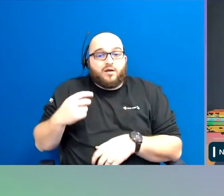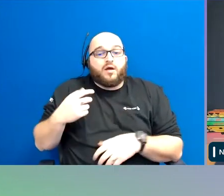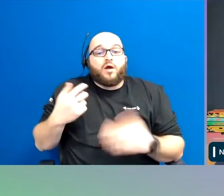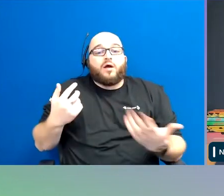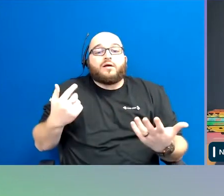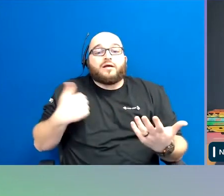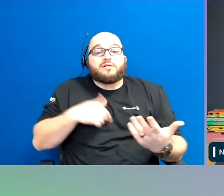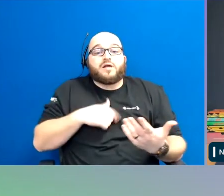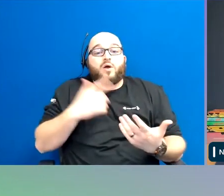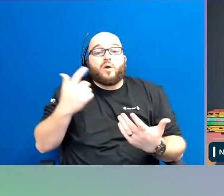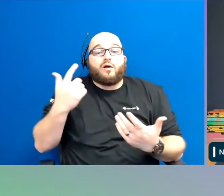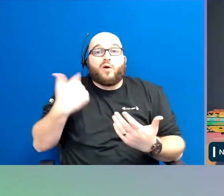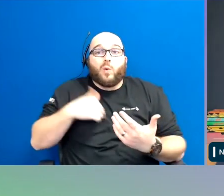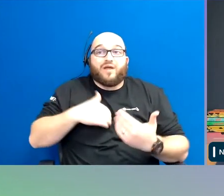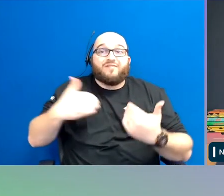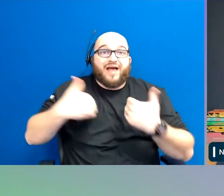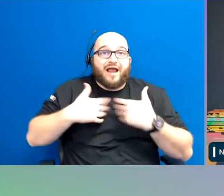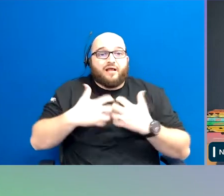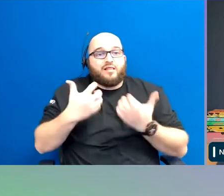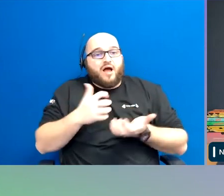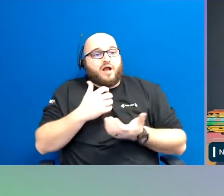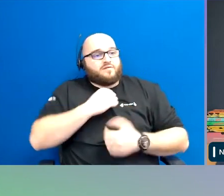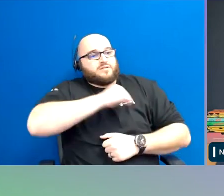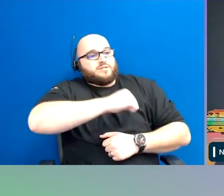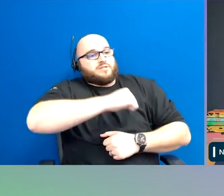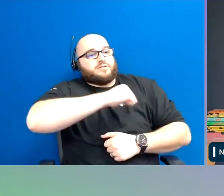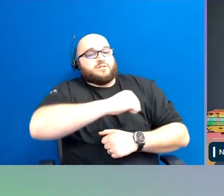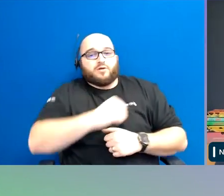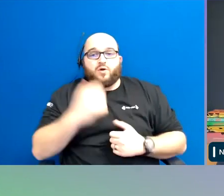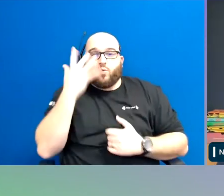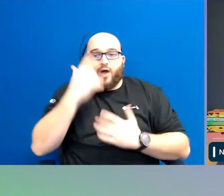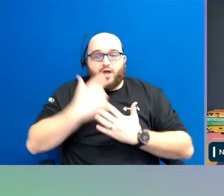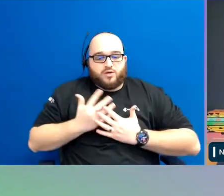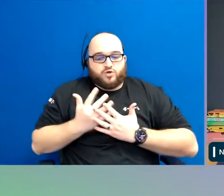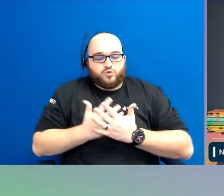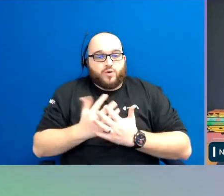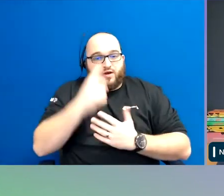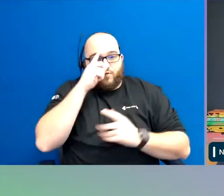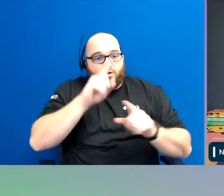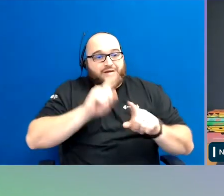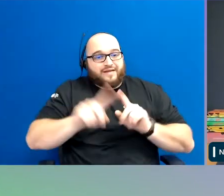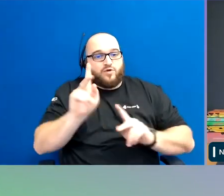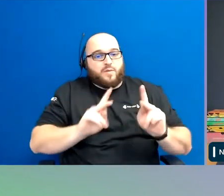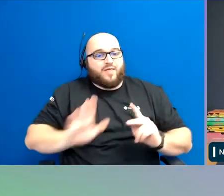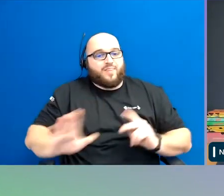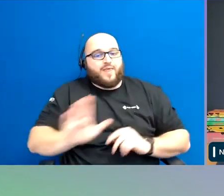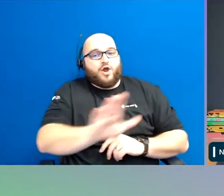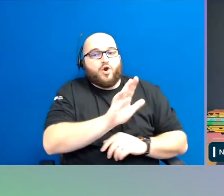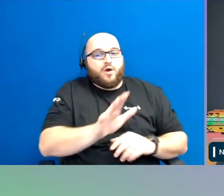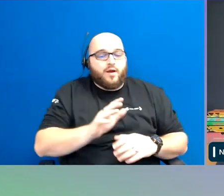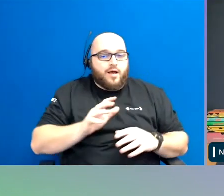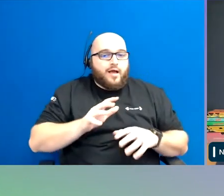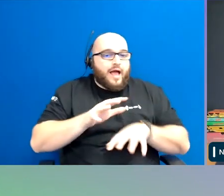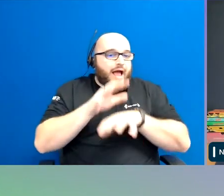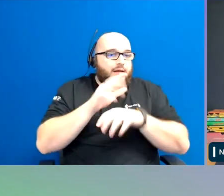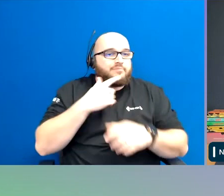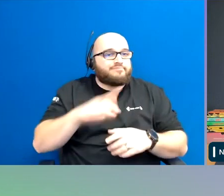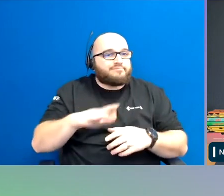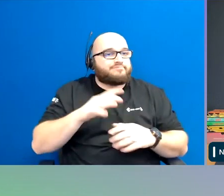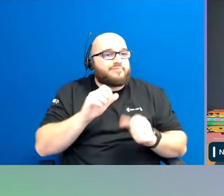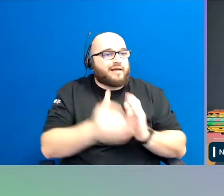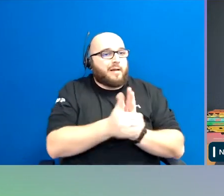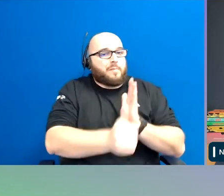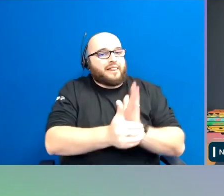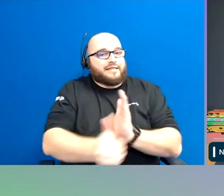we have been pushed back by the legal team due to screening for people's abilities. So we're talking about a healthcare company here. So